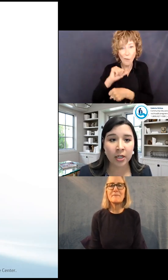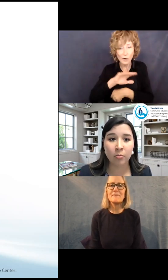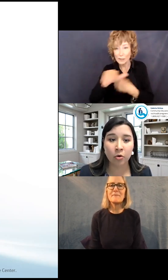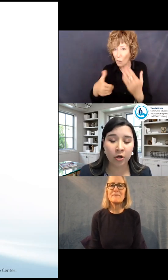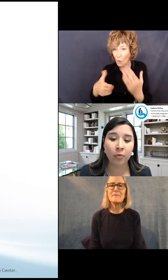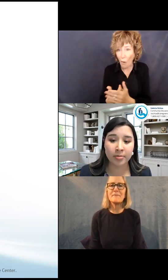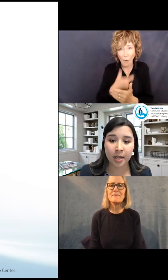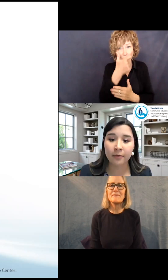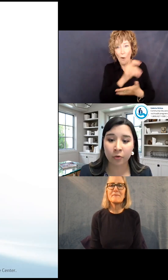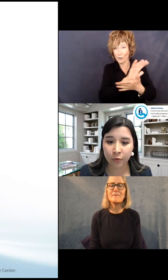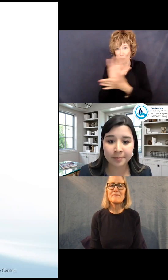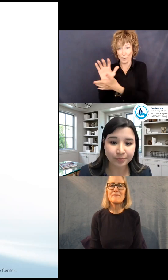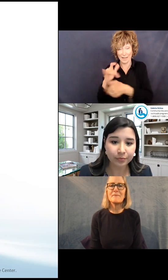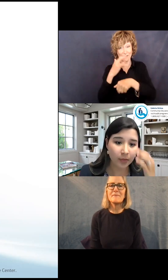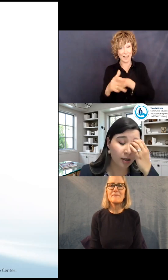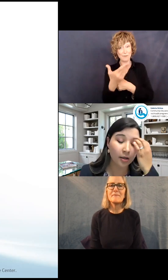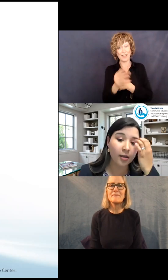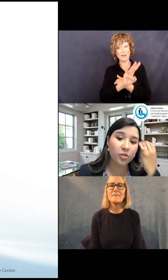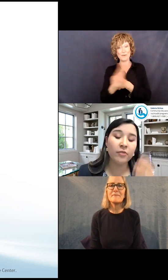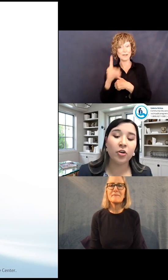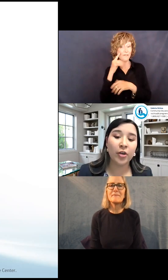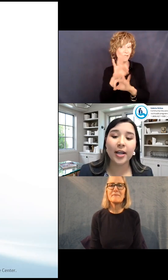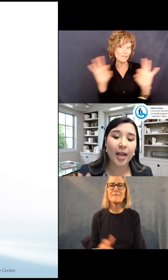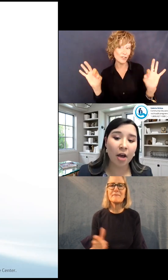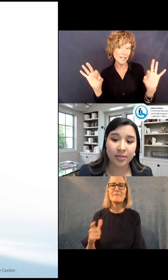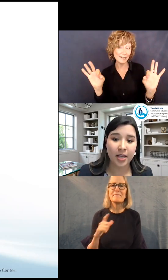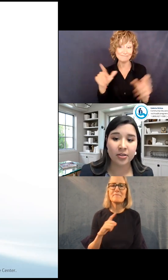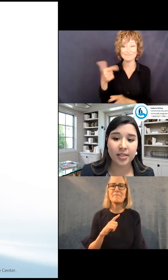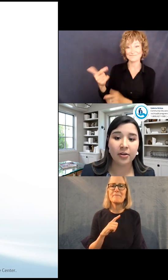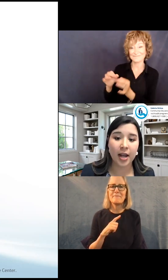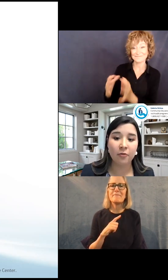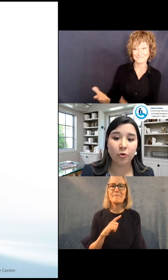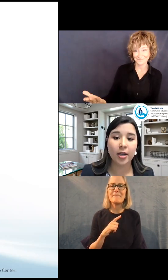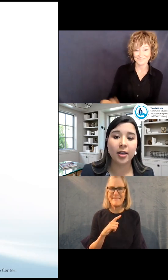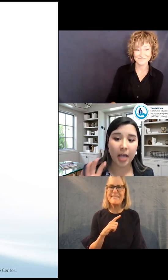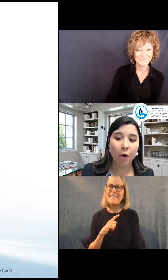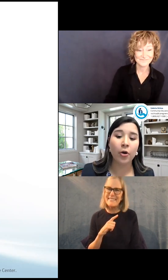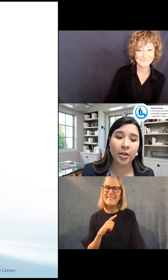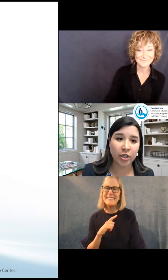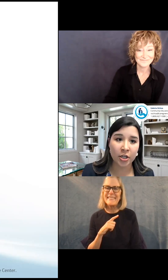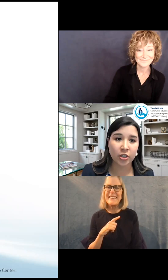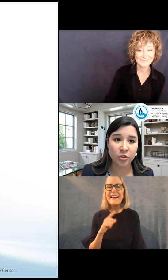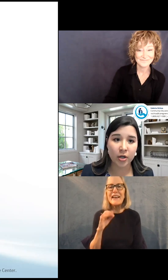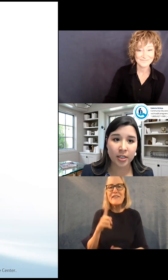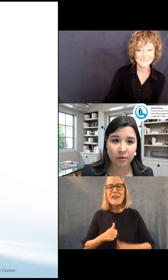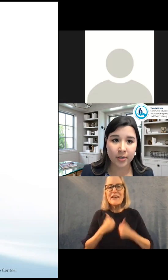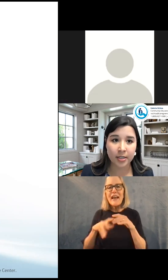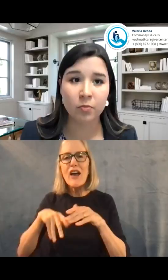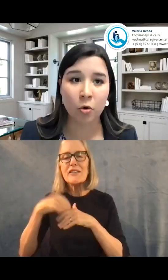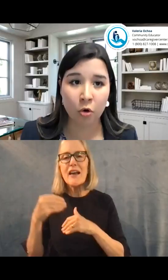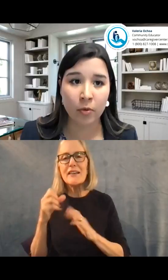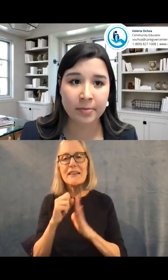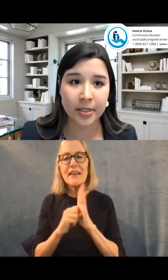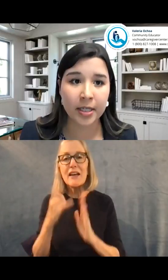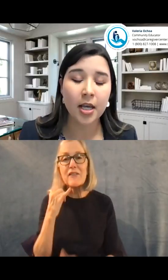are available on our website for free. So if you're located outside the state of California, our education and training services